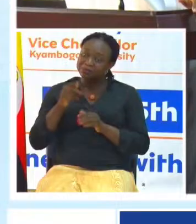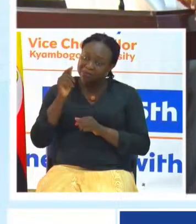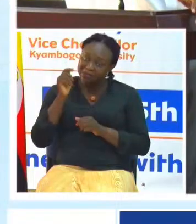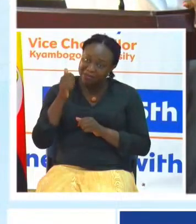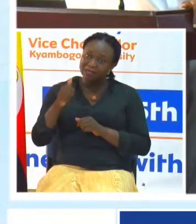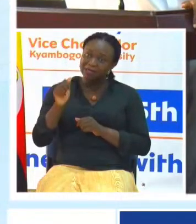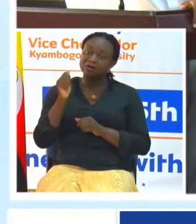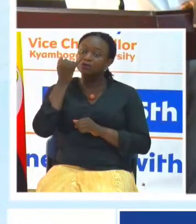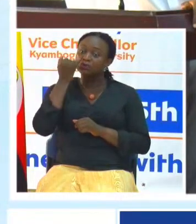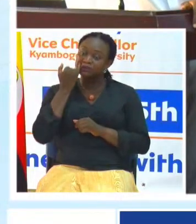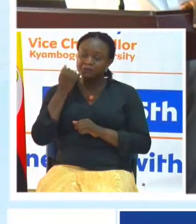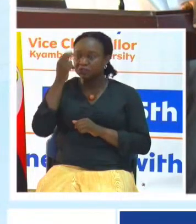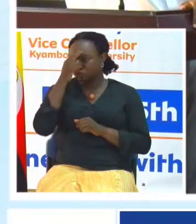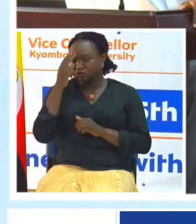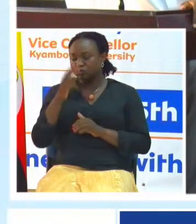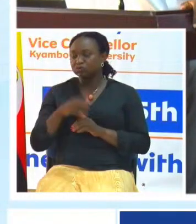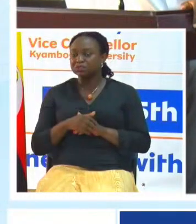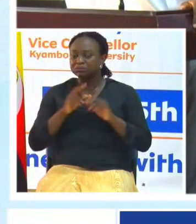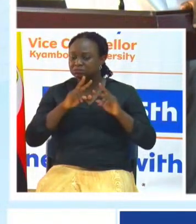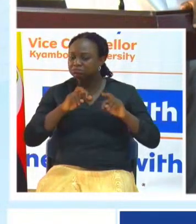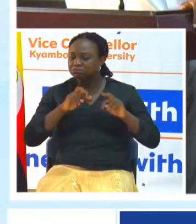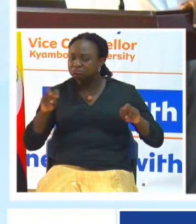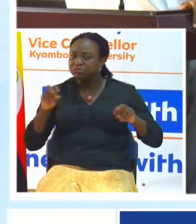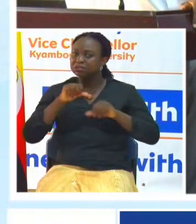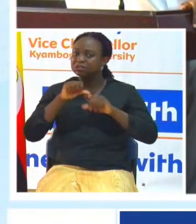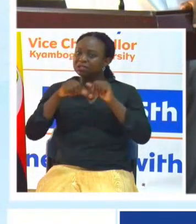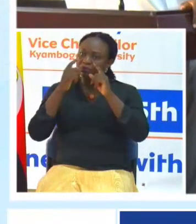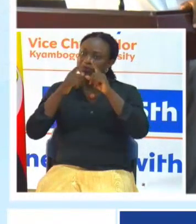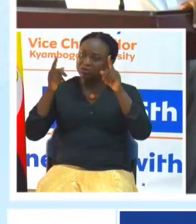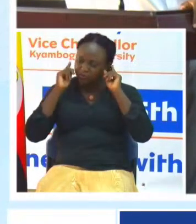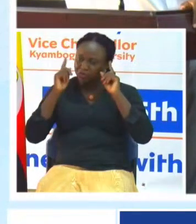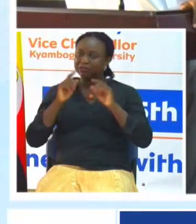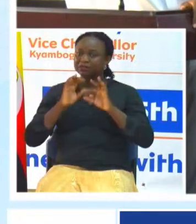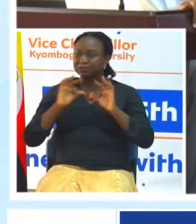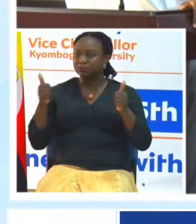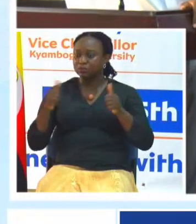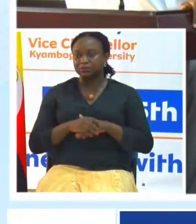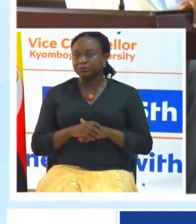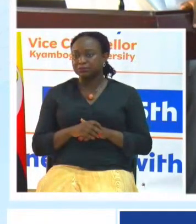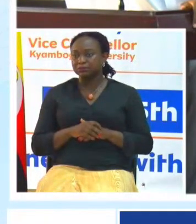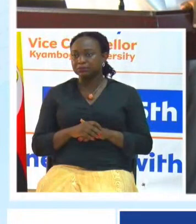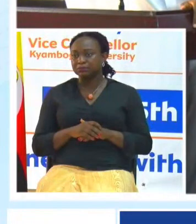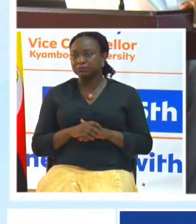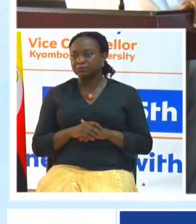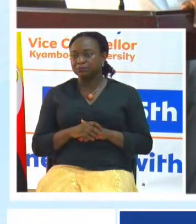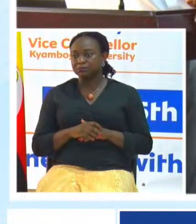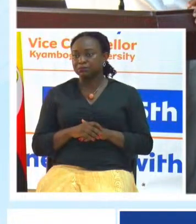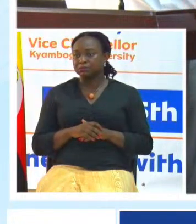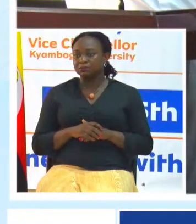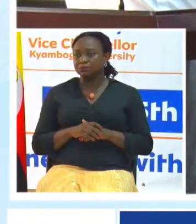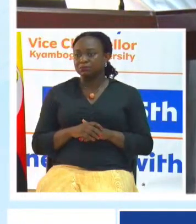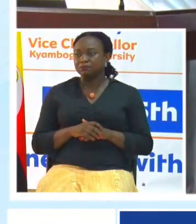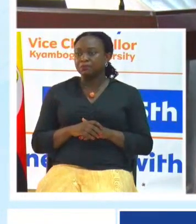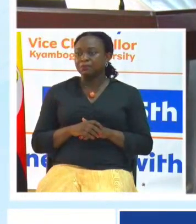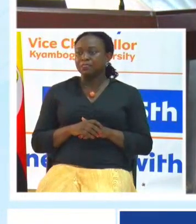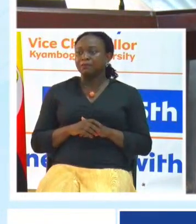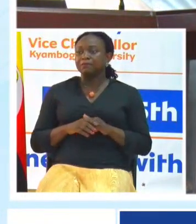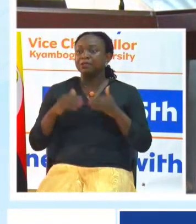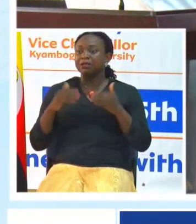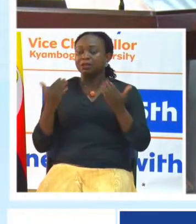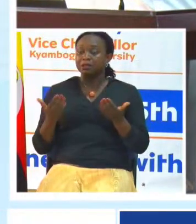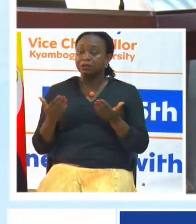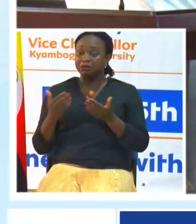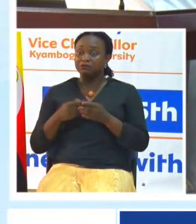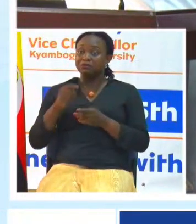you are a serious student who has already researched about the university exclusively. Okay? And then, apart from the